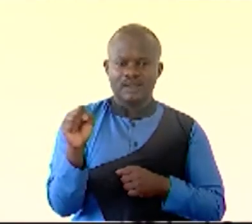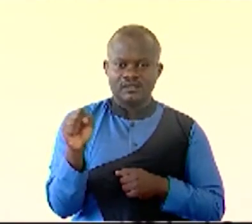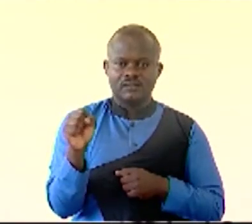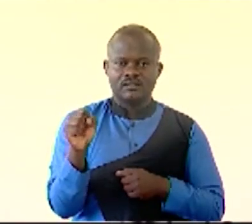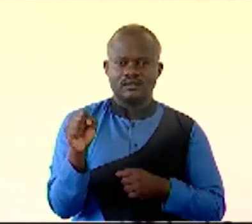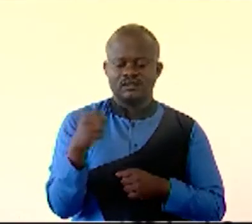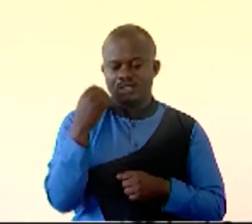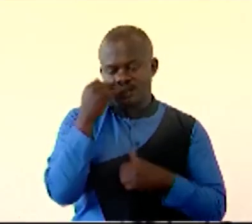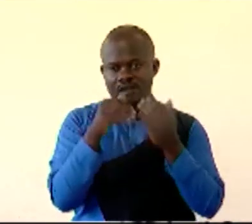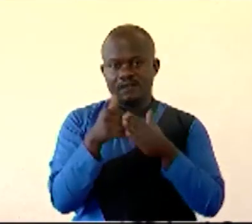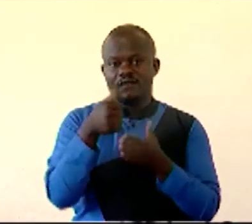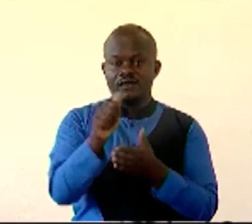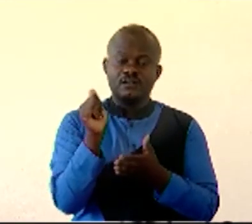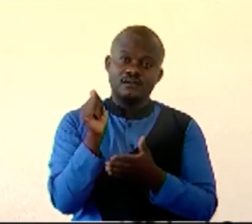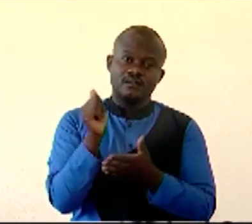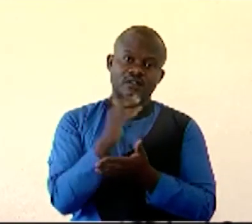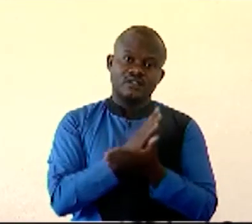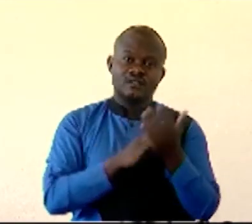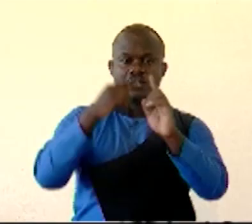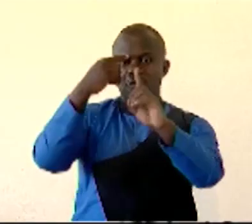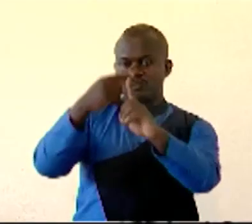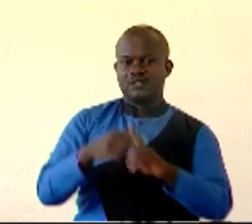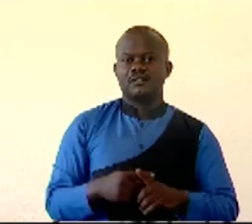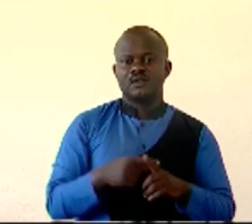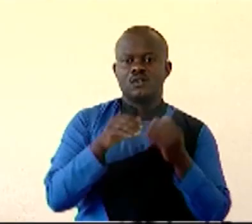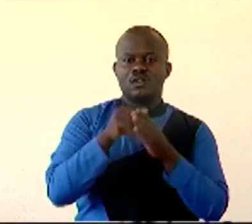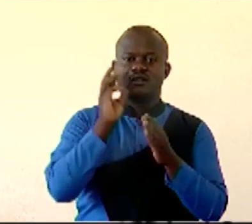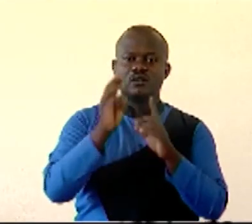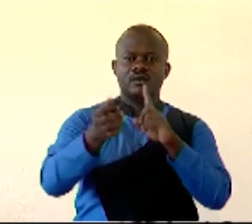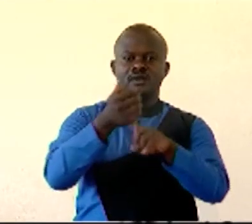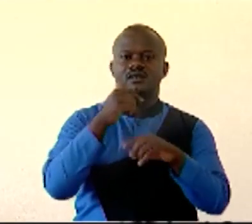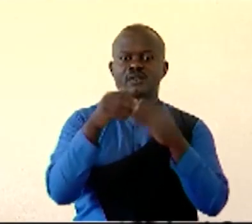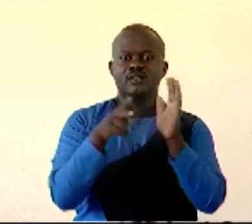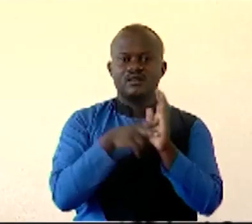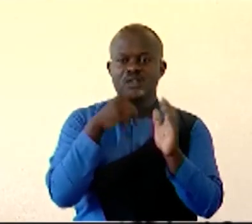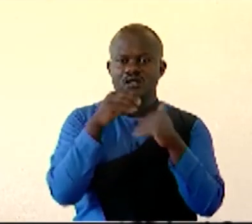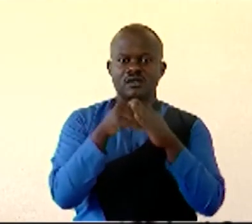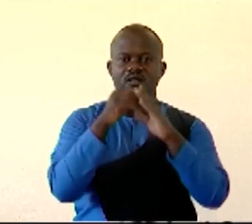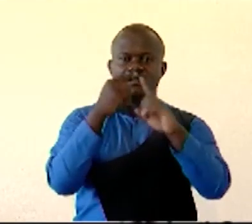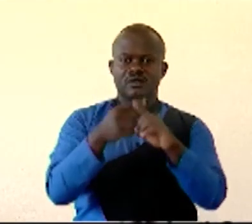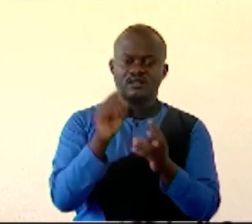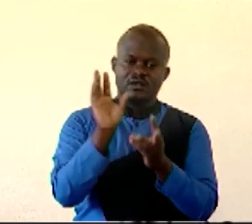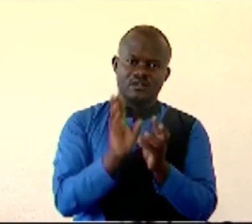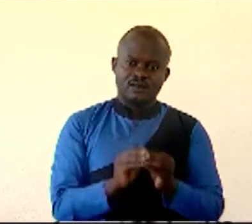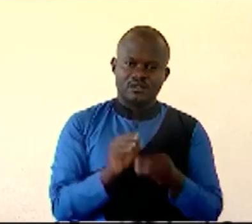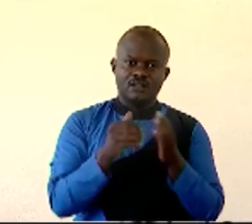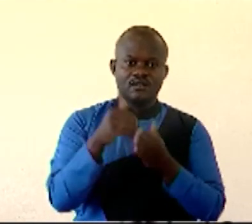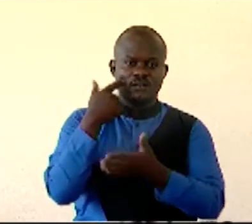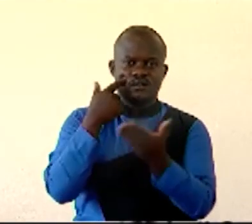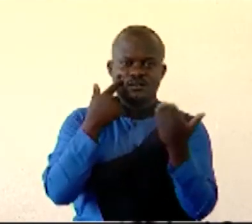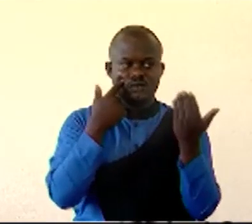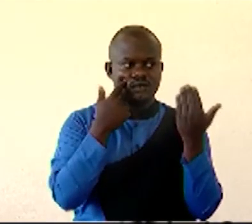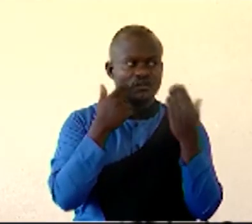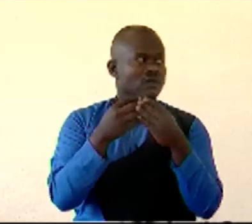matter. If you sum up these values, what you will get will be equal to the total mass that has been